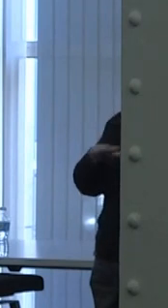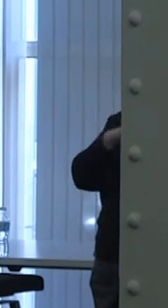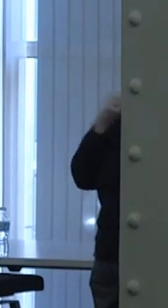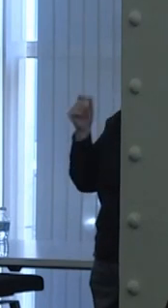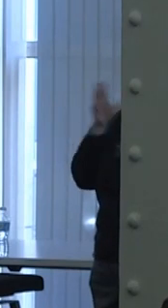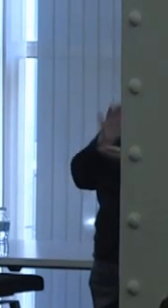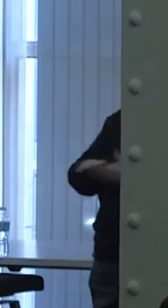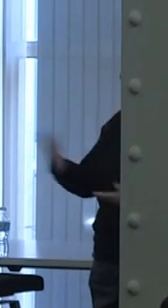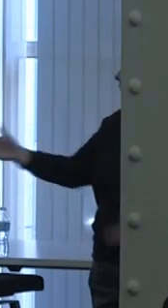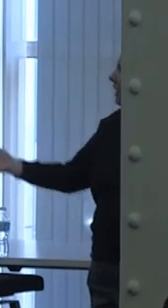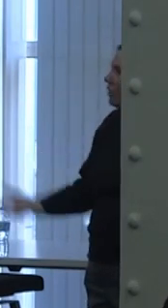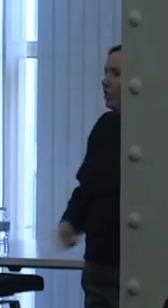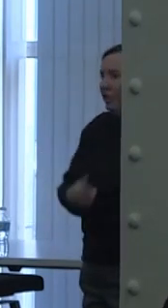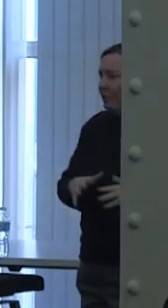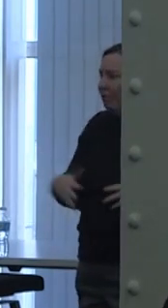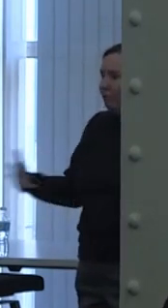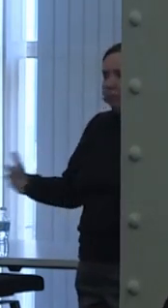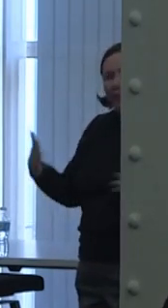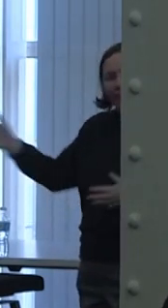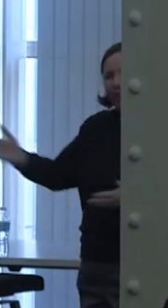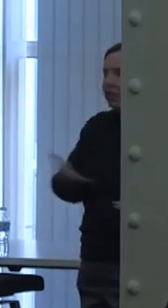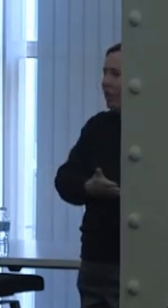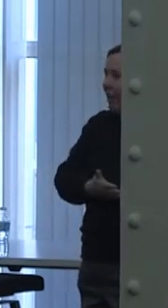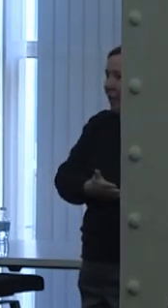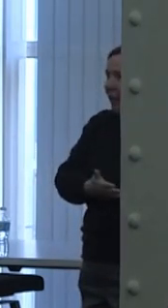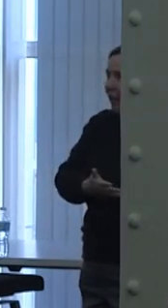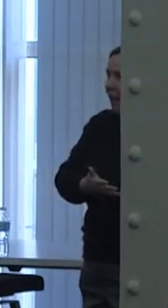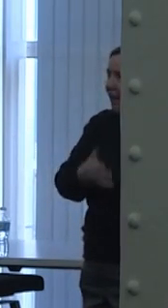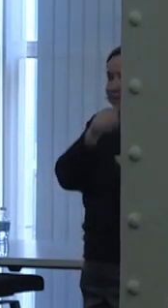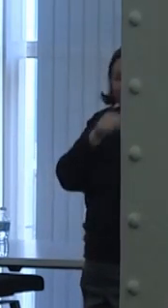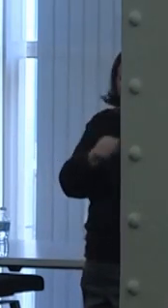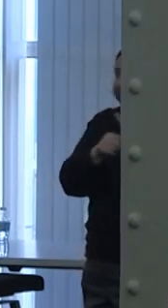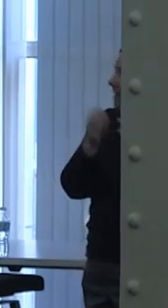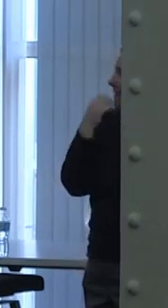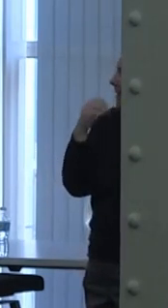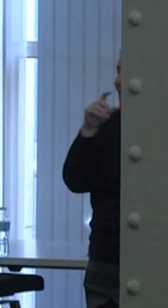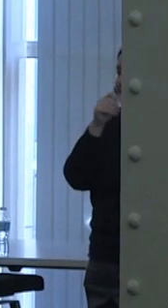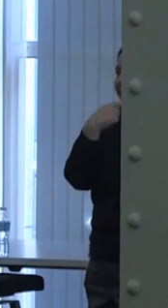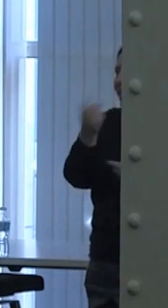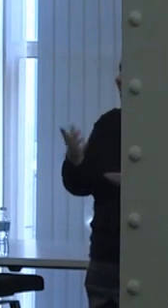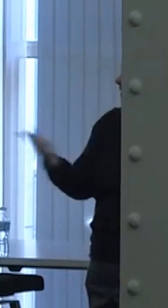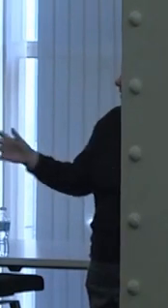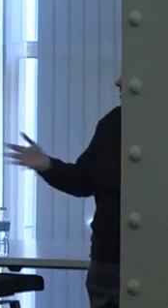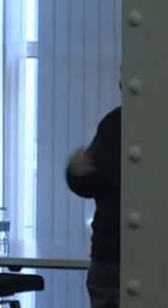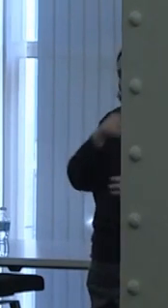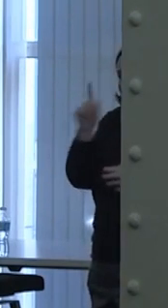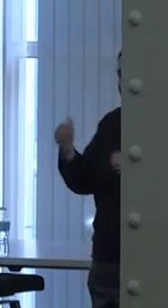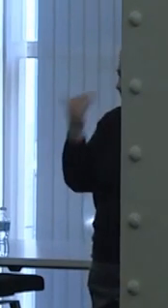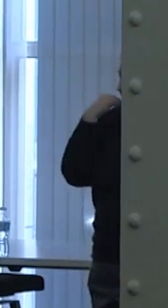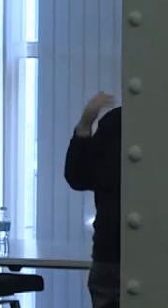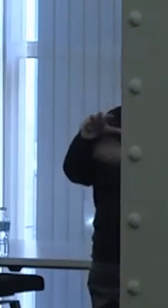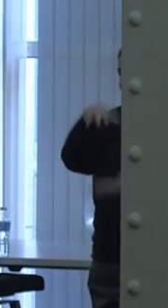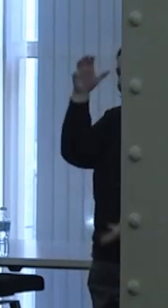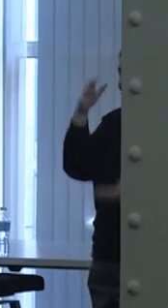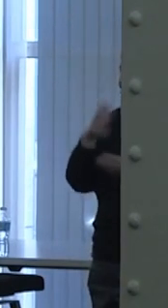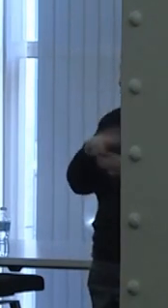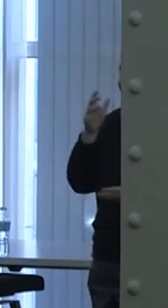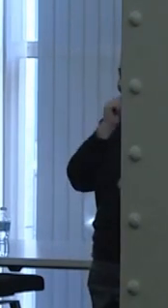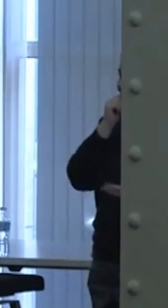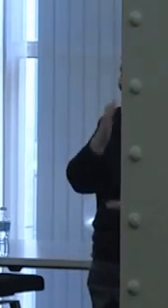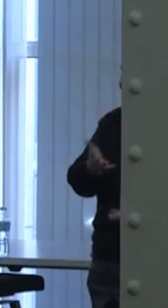wife Maria had to tell us to stop because he was hiding it and not telling her about it, and nor was he supposed to be eating that much cake.